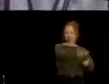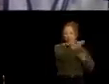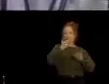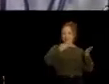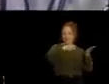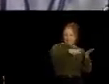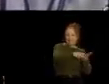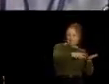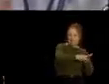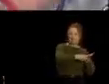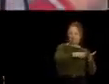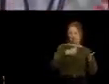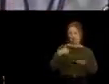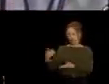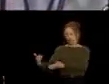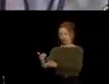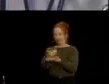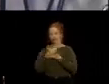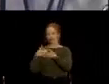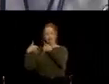a roll.